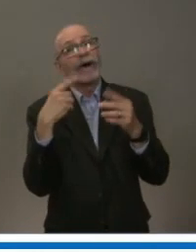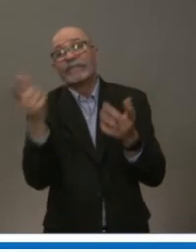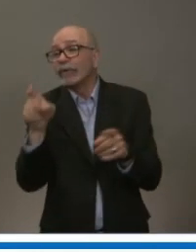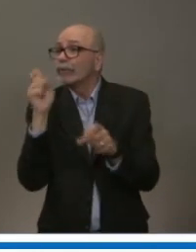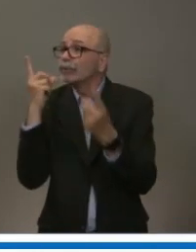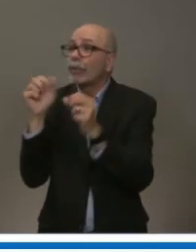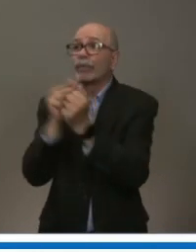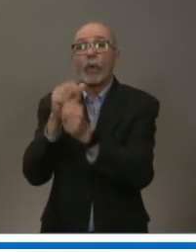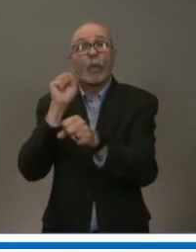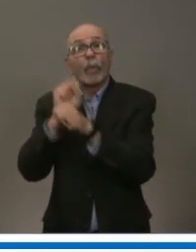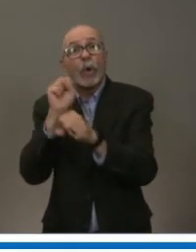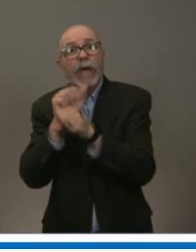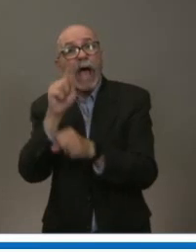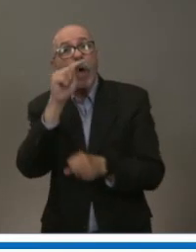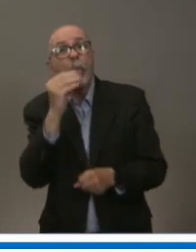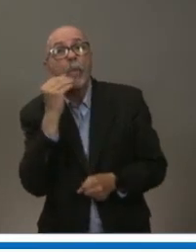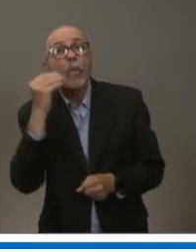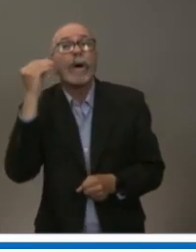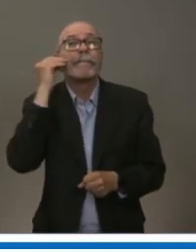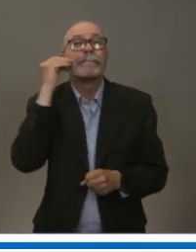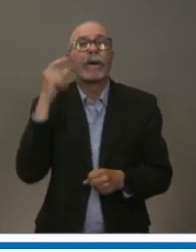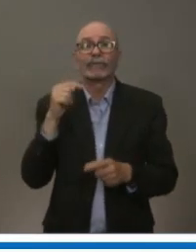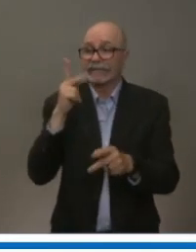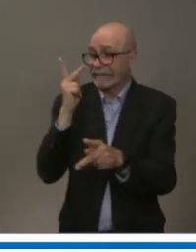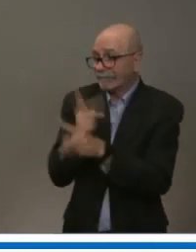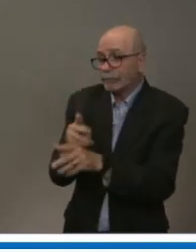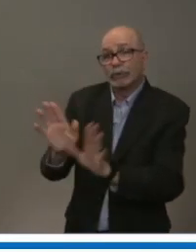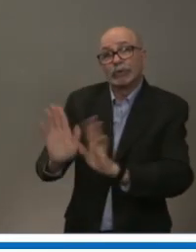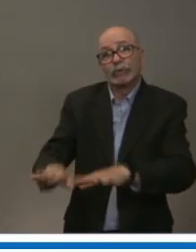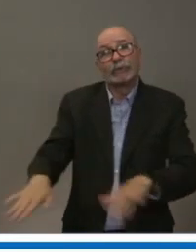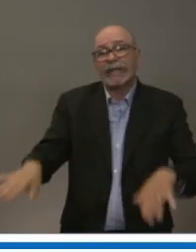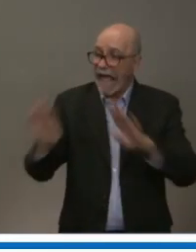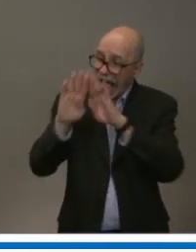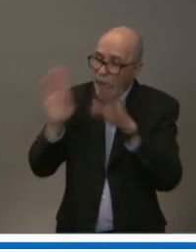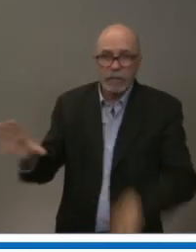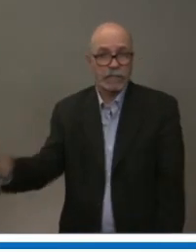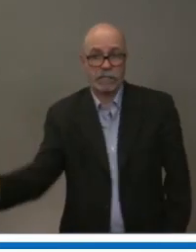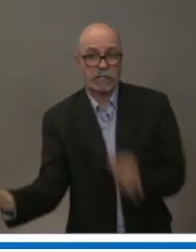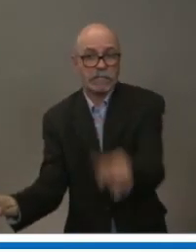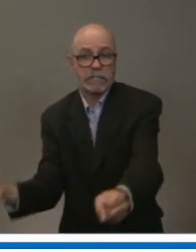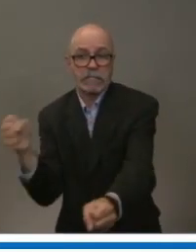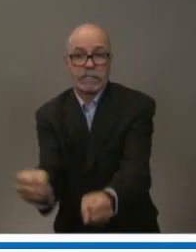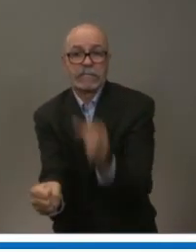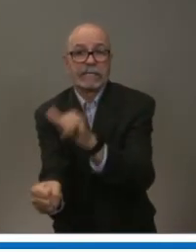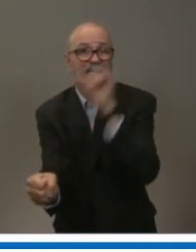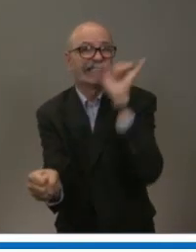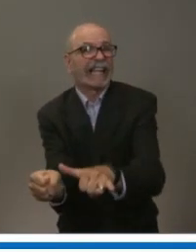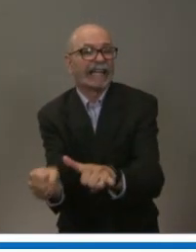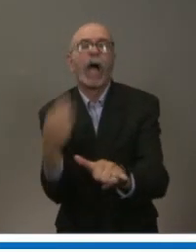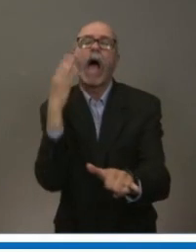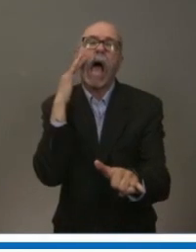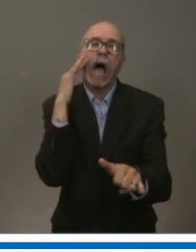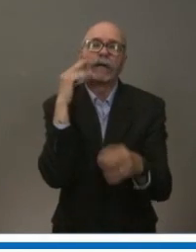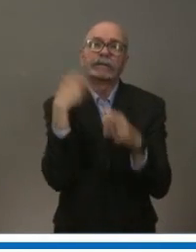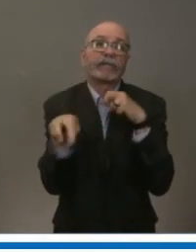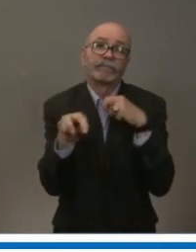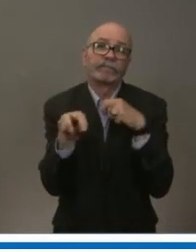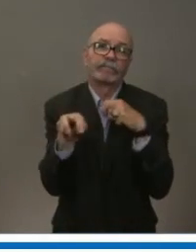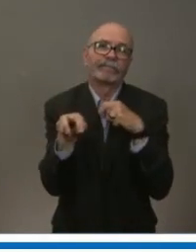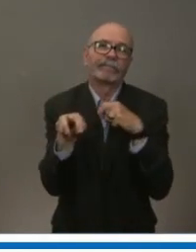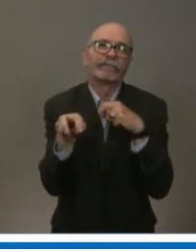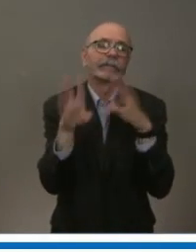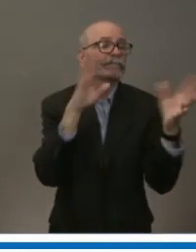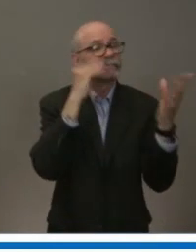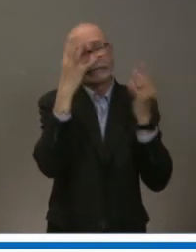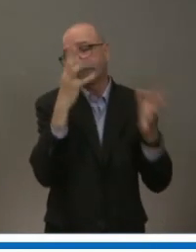all, you are trying to keep your kids indoors. This is a tough job, and I'm sorry that you're having to deal with this, but